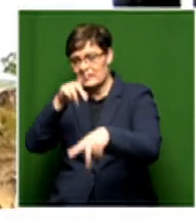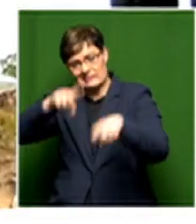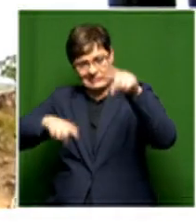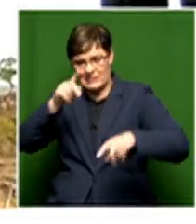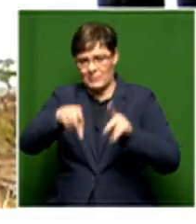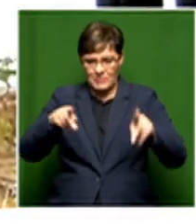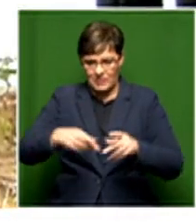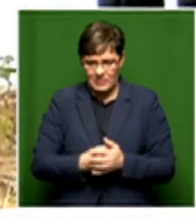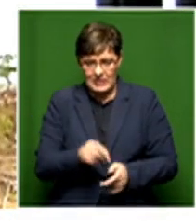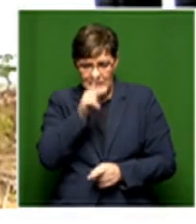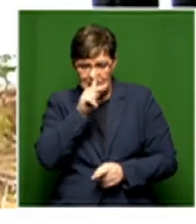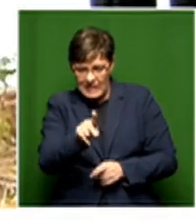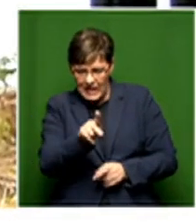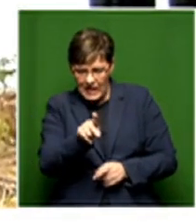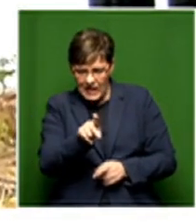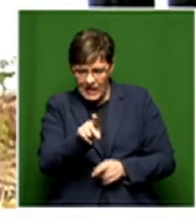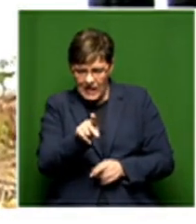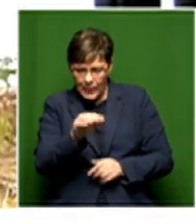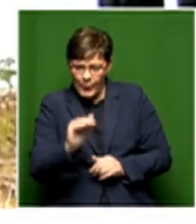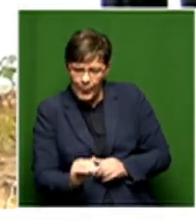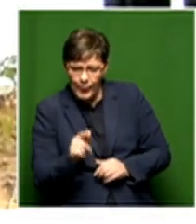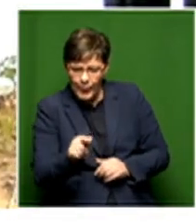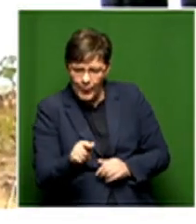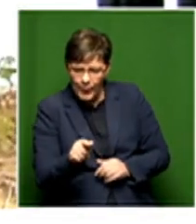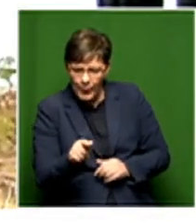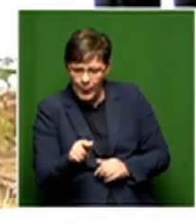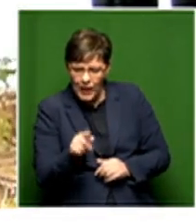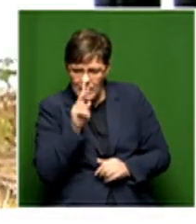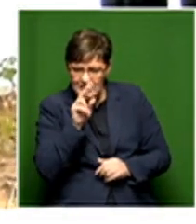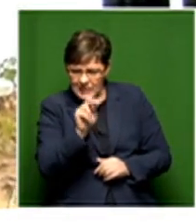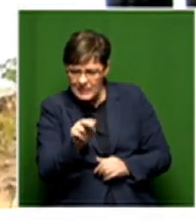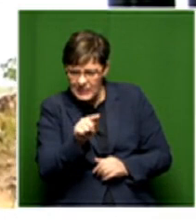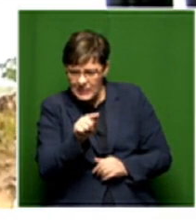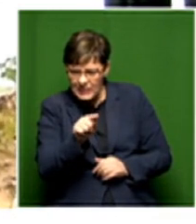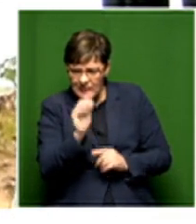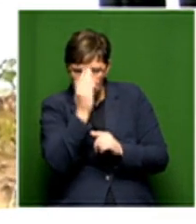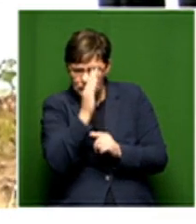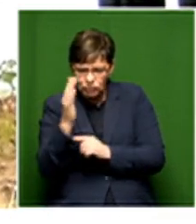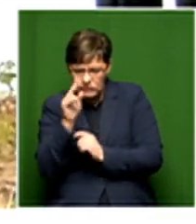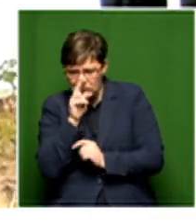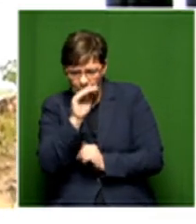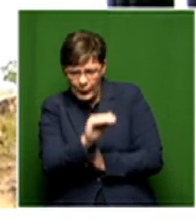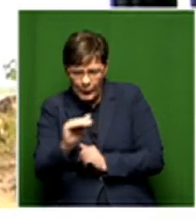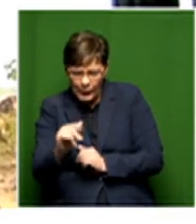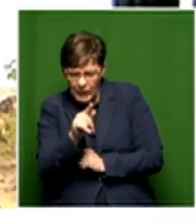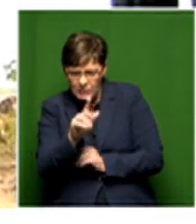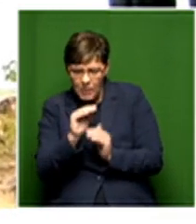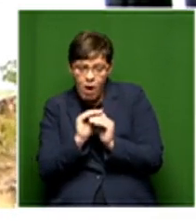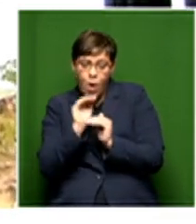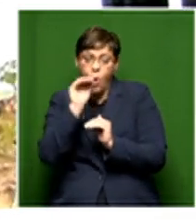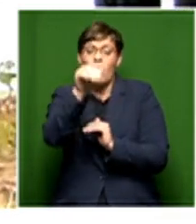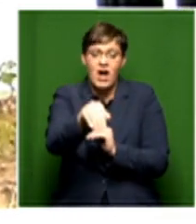people. You see the baobab trees down there? The two baobab trees. Yes, I see there. There's one there. If you go a little bit